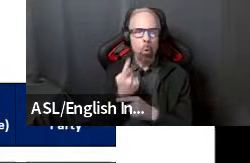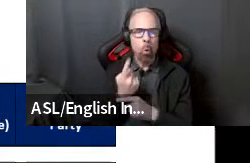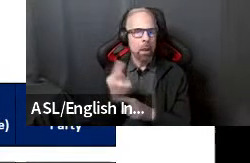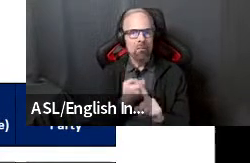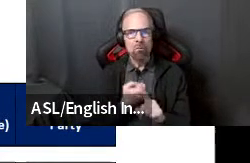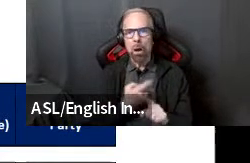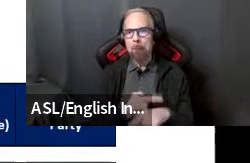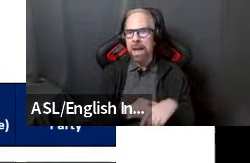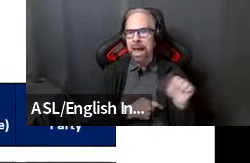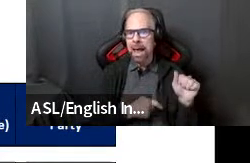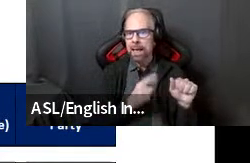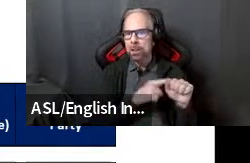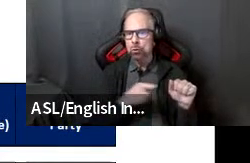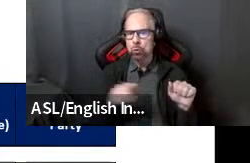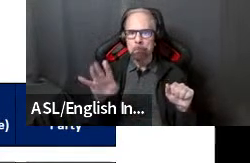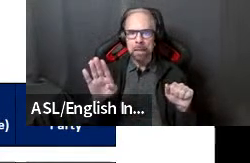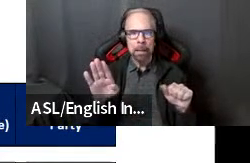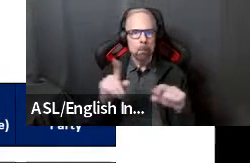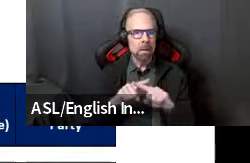mentioning.